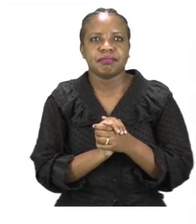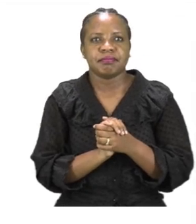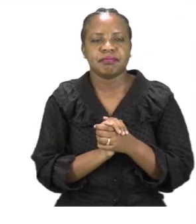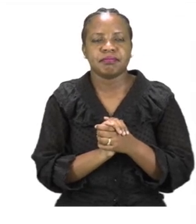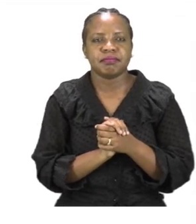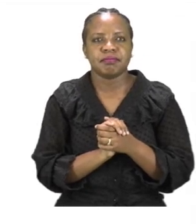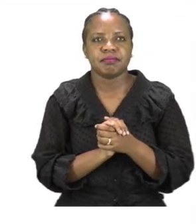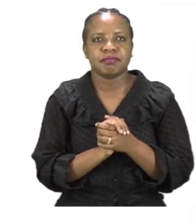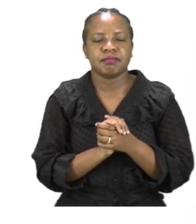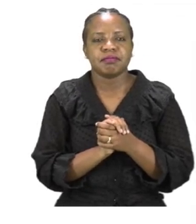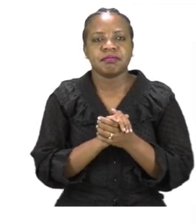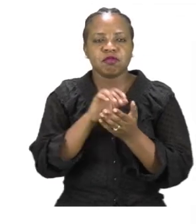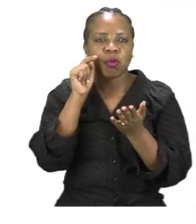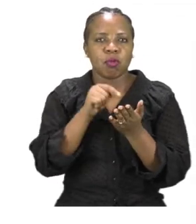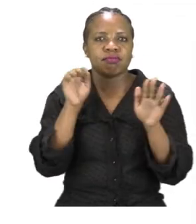Fish eagle,